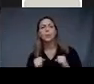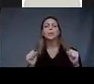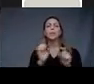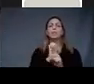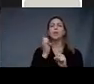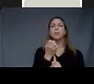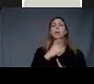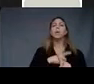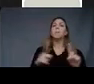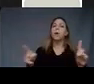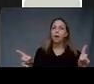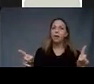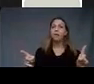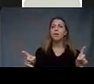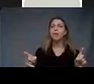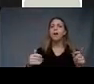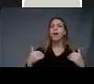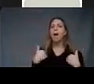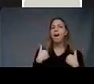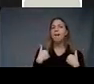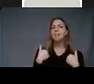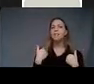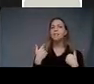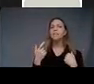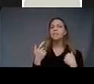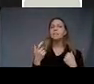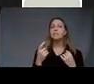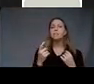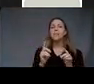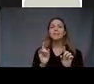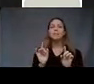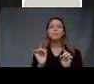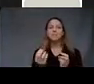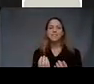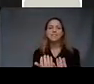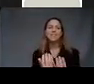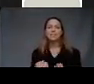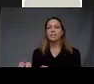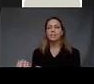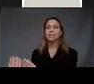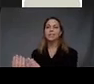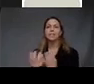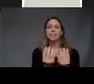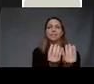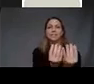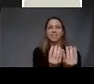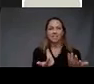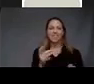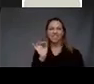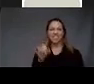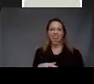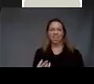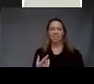there are these little way stations where there's heat and a sense of direction.